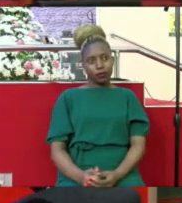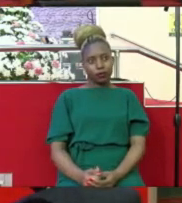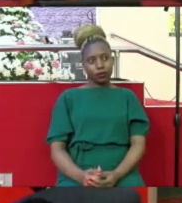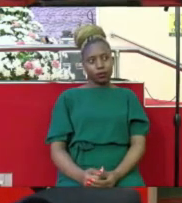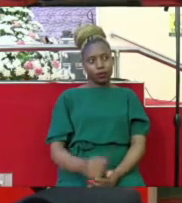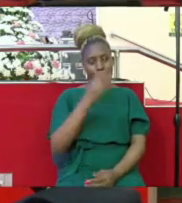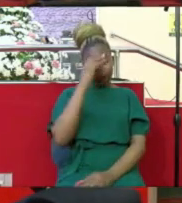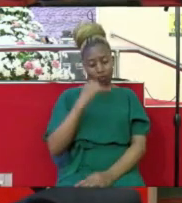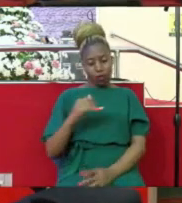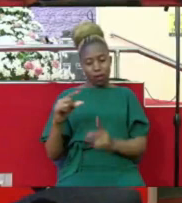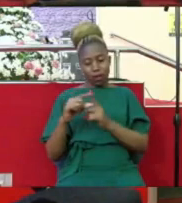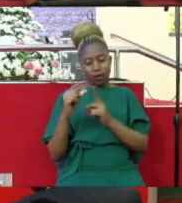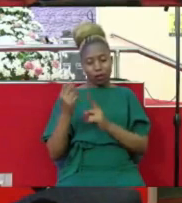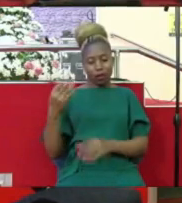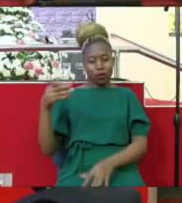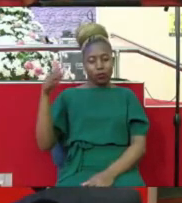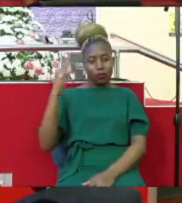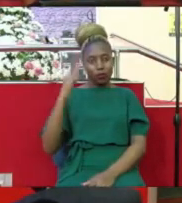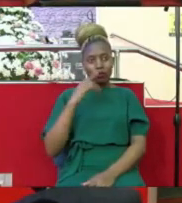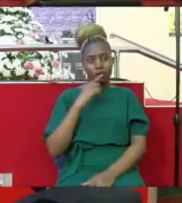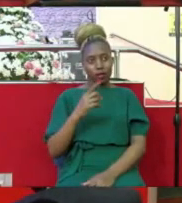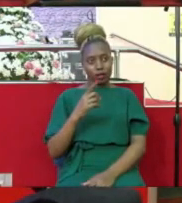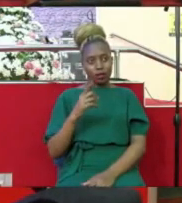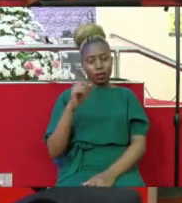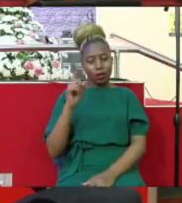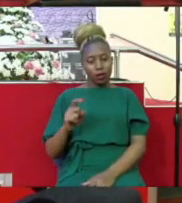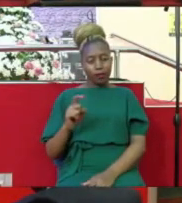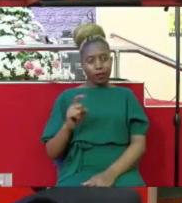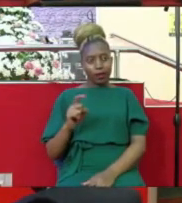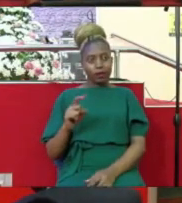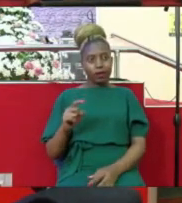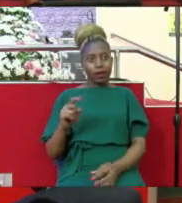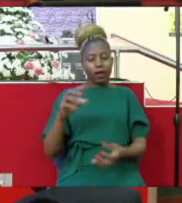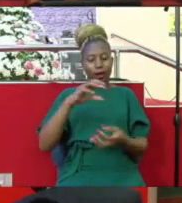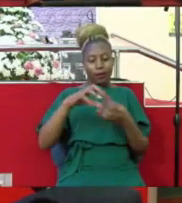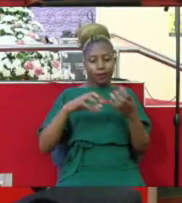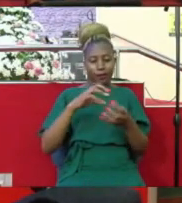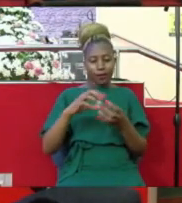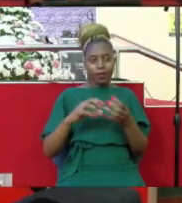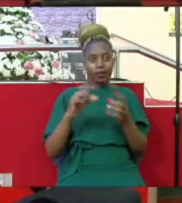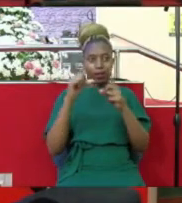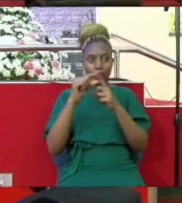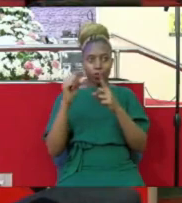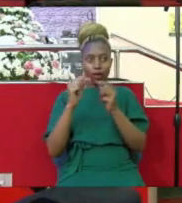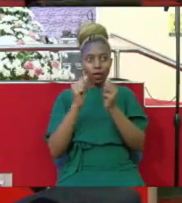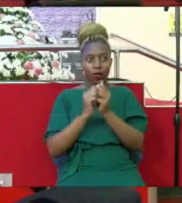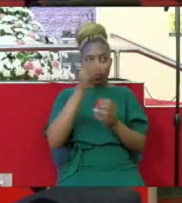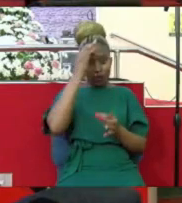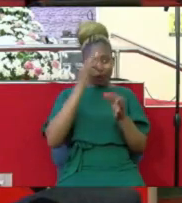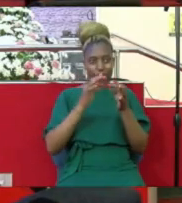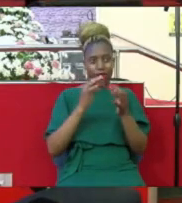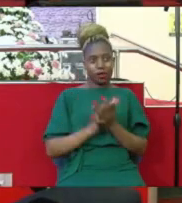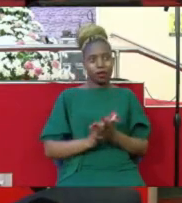mix it with faith. Biblia inasema kwamba tukaweze kuchanganya neno na imani. It says when you receive the word. Inasema